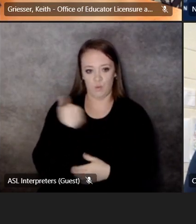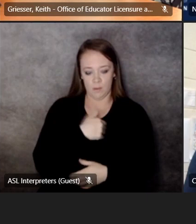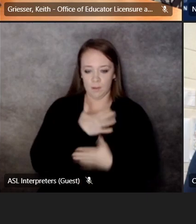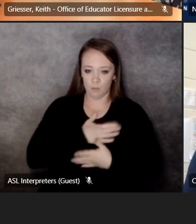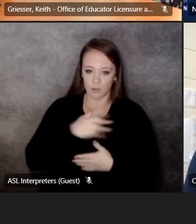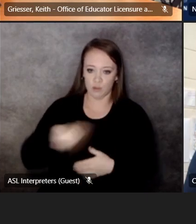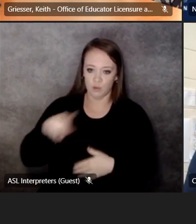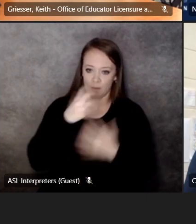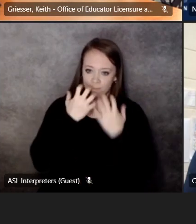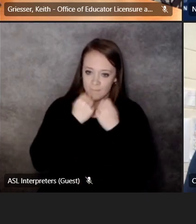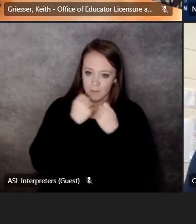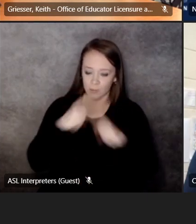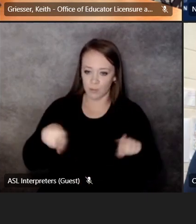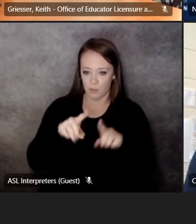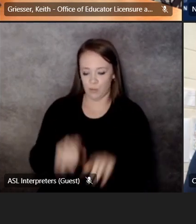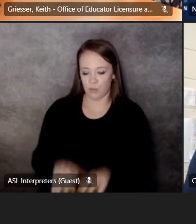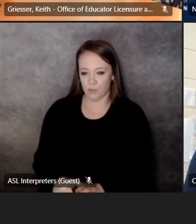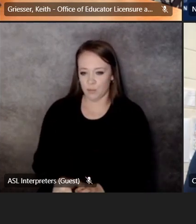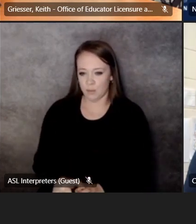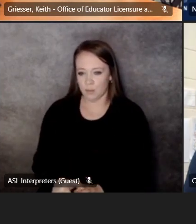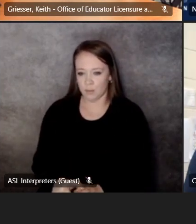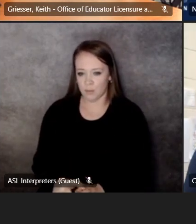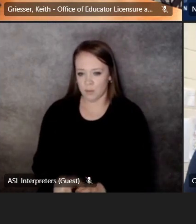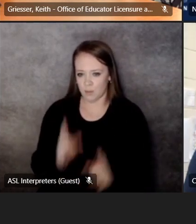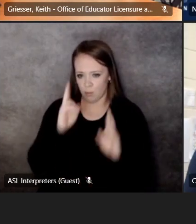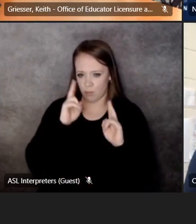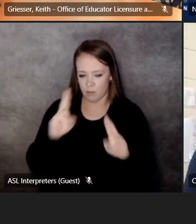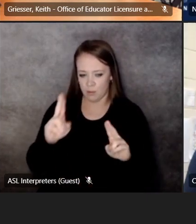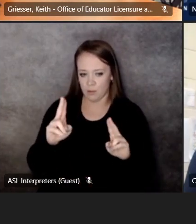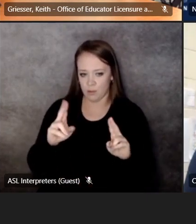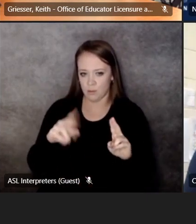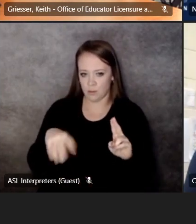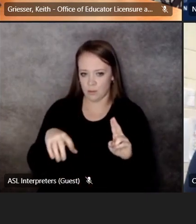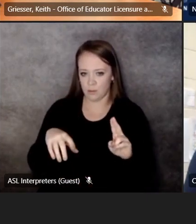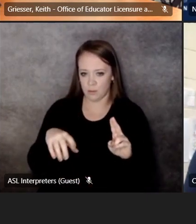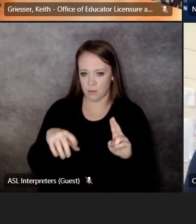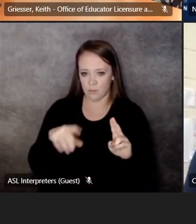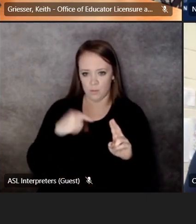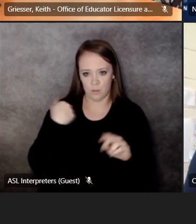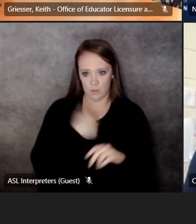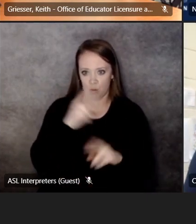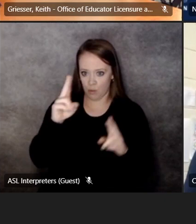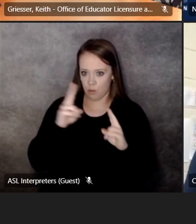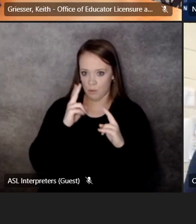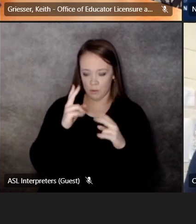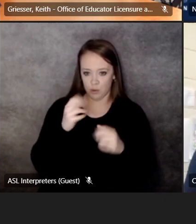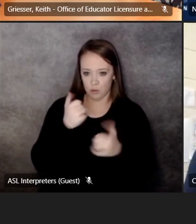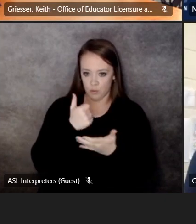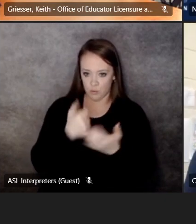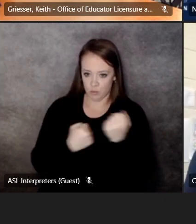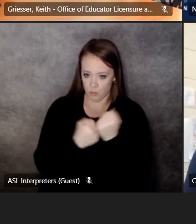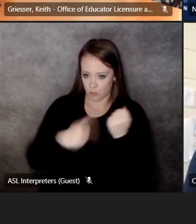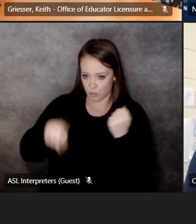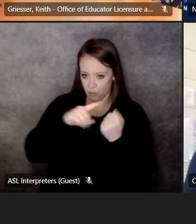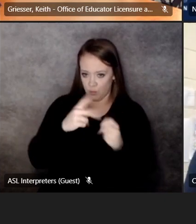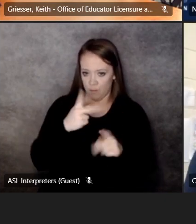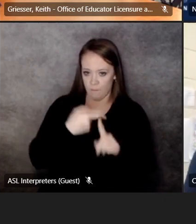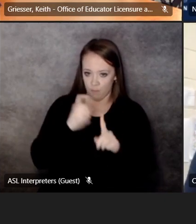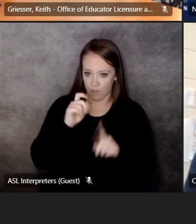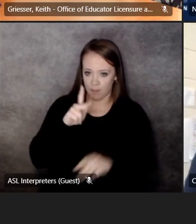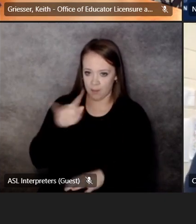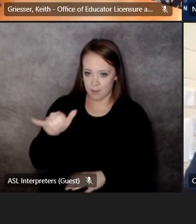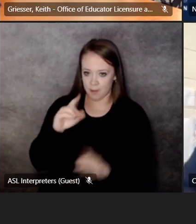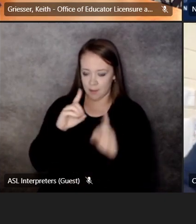honored, and we're always tremendously honored to support you from the Kentucky Department of Education. All our staff, we have